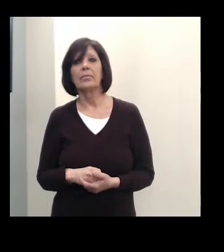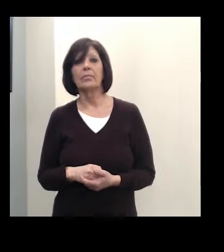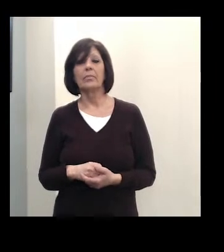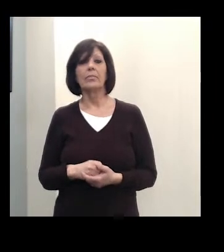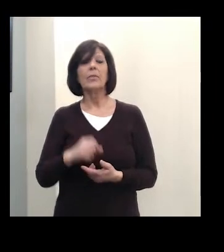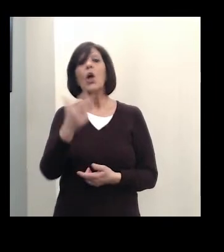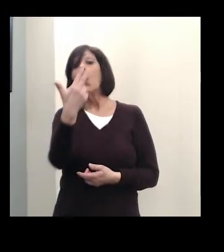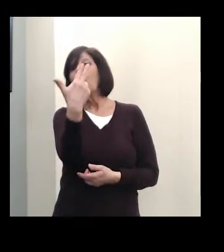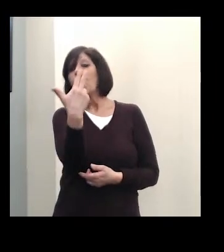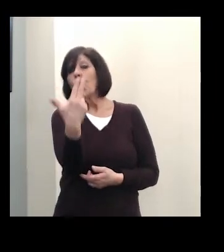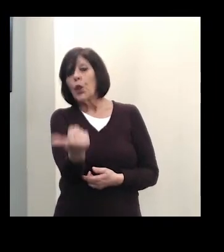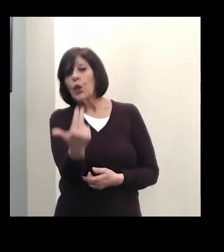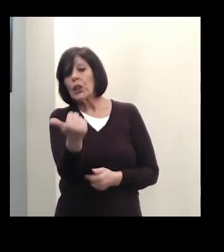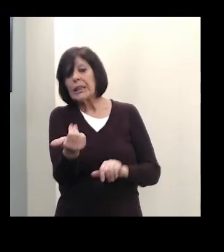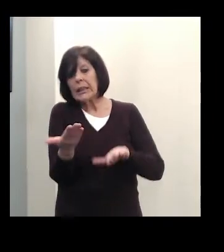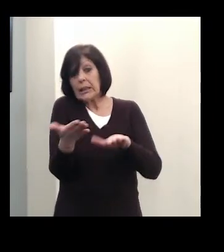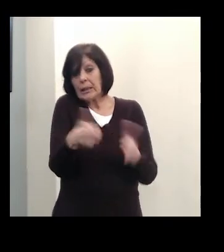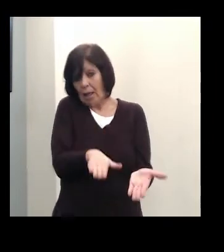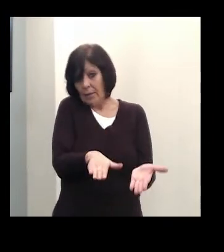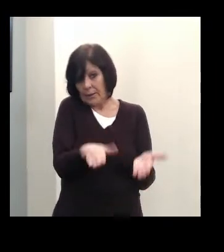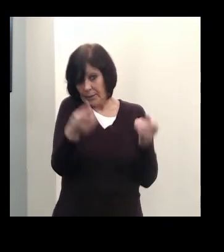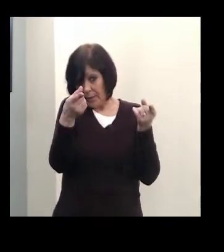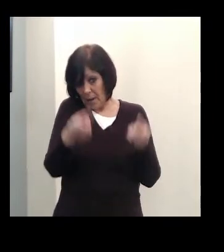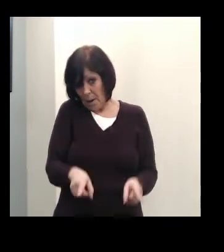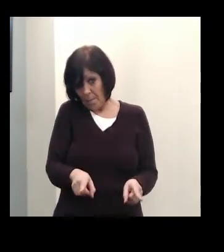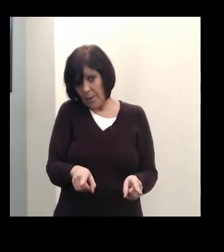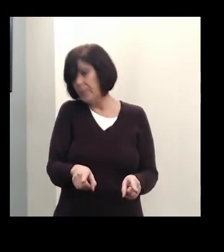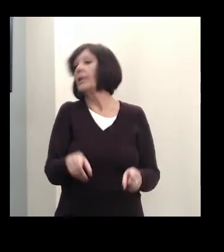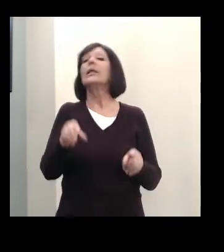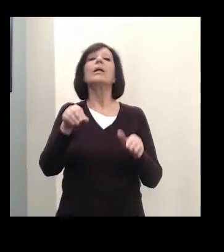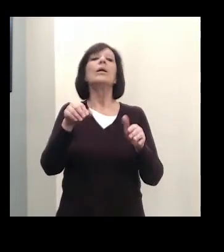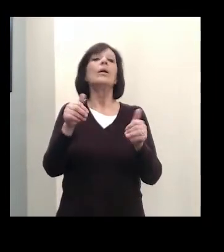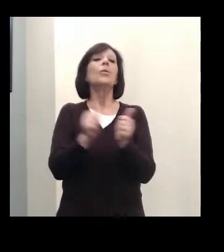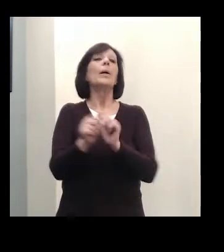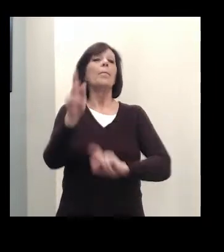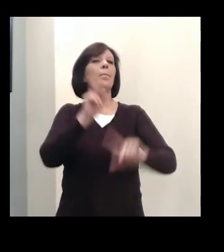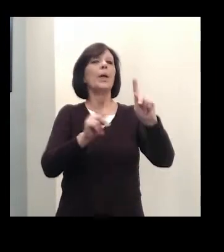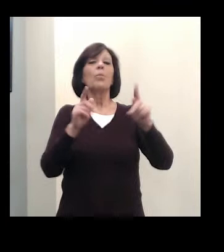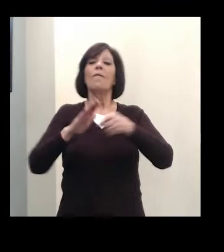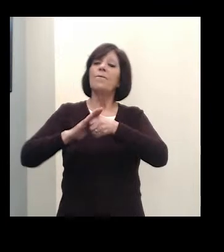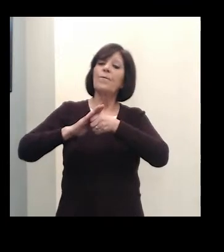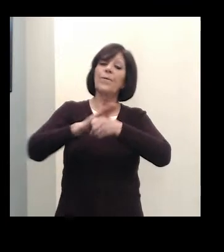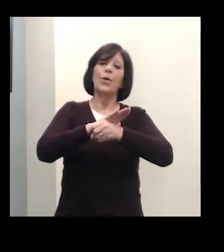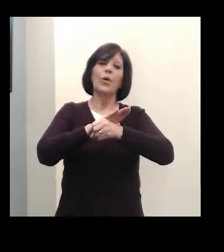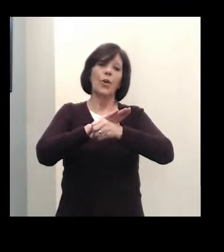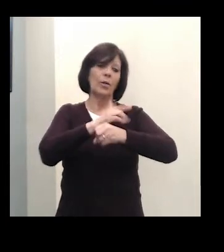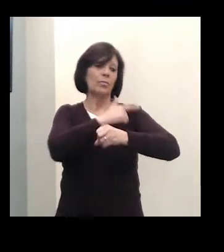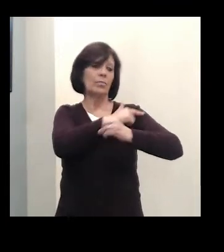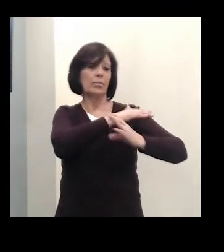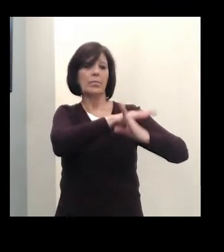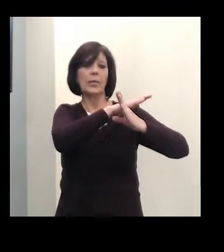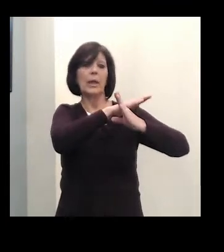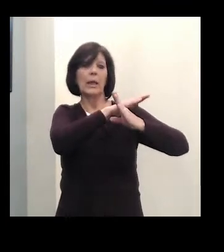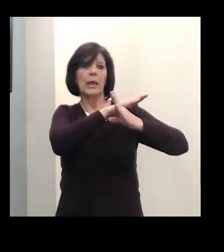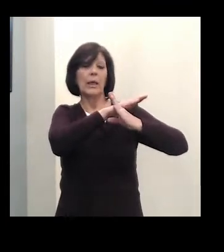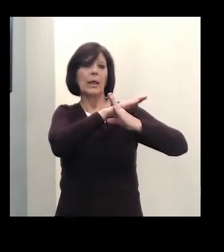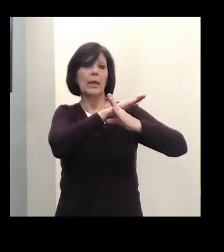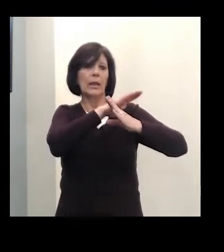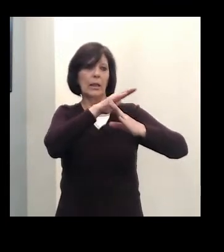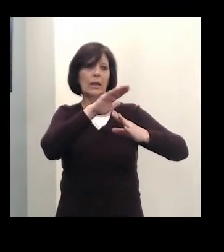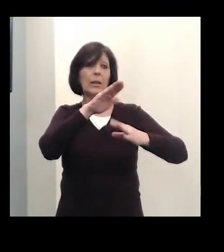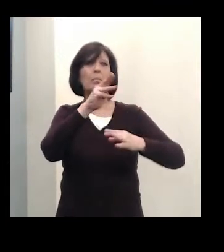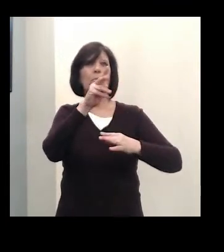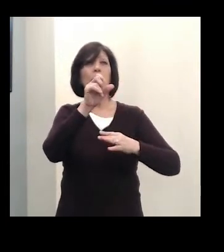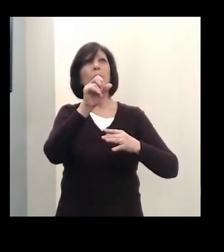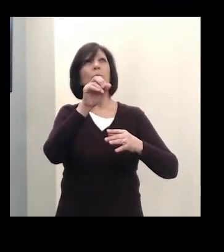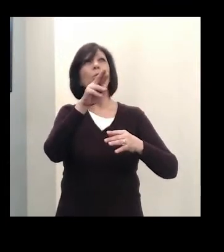13 deaths have occurred in people who were fully vaccinated and boosted under the age of 80 since